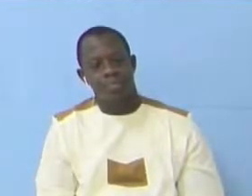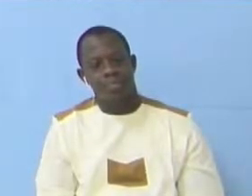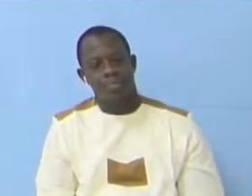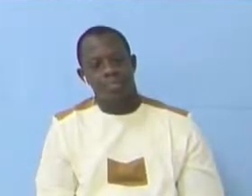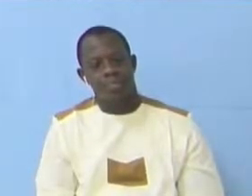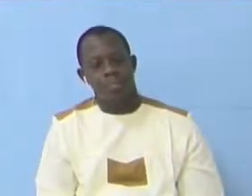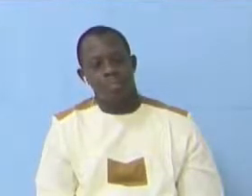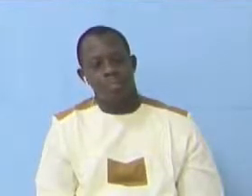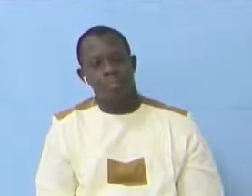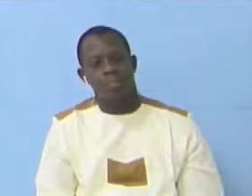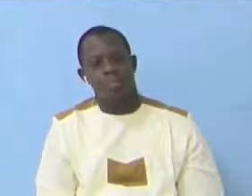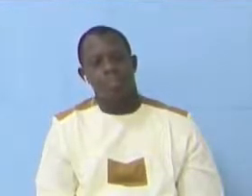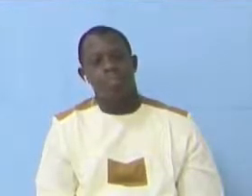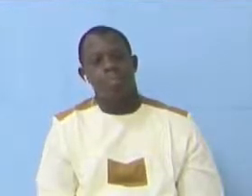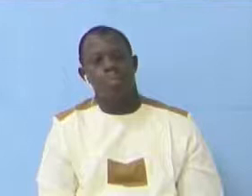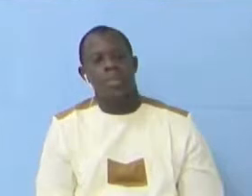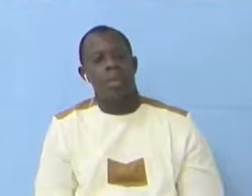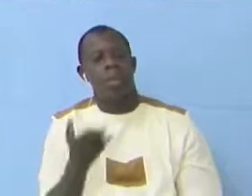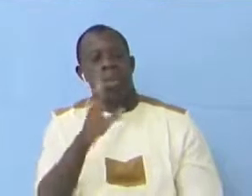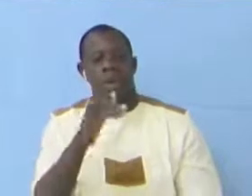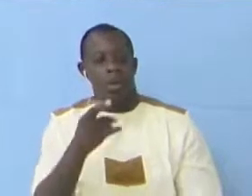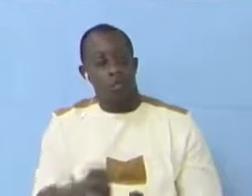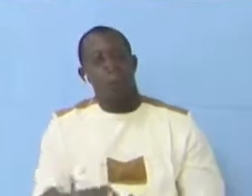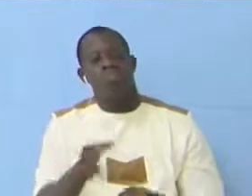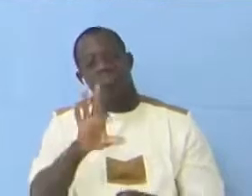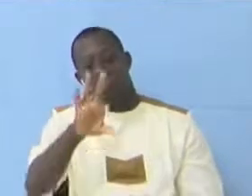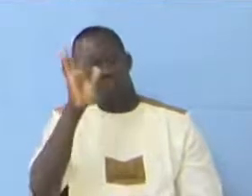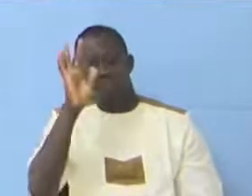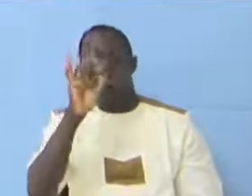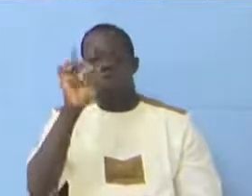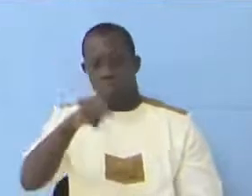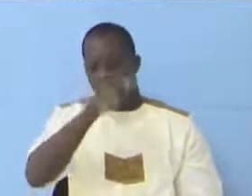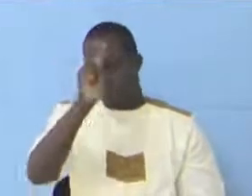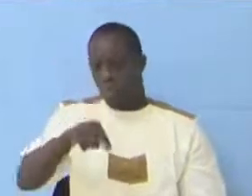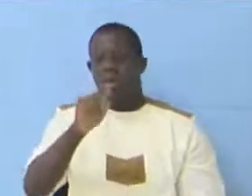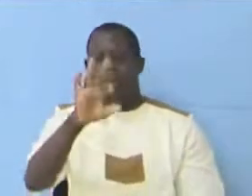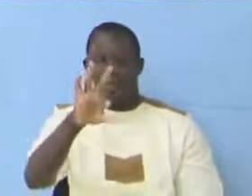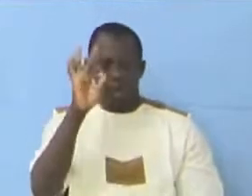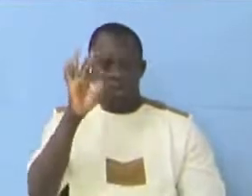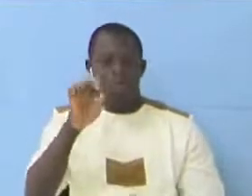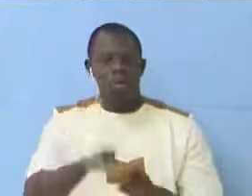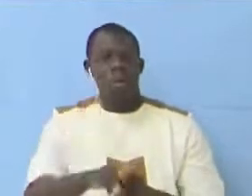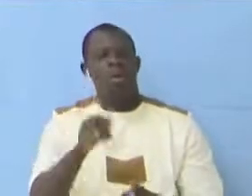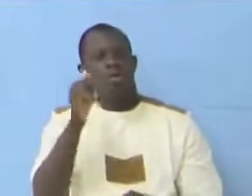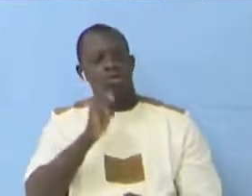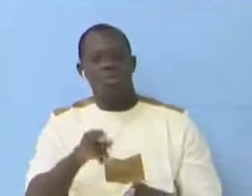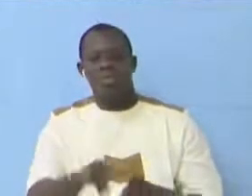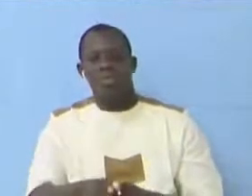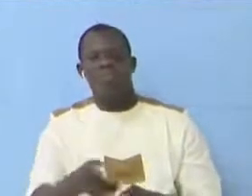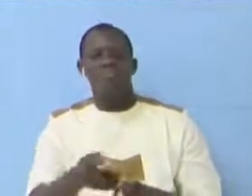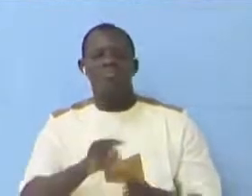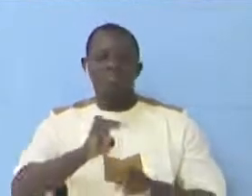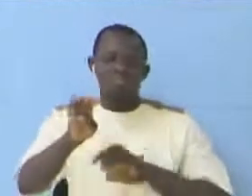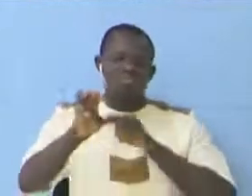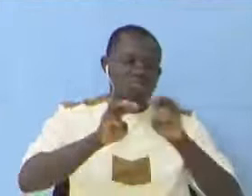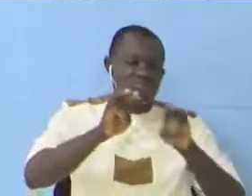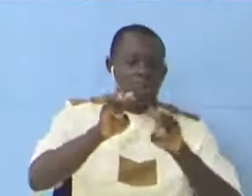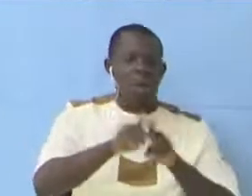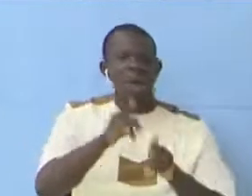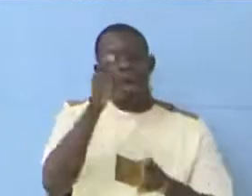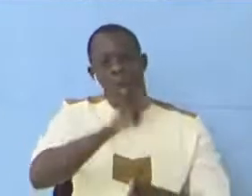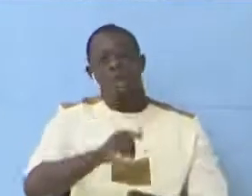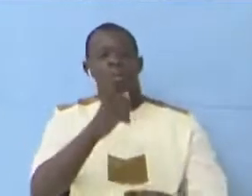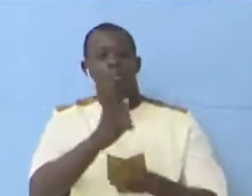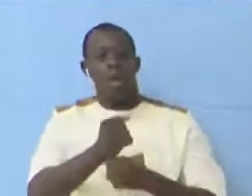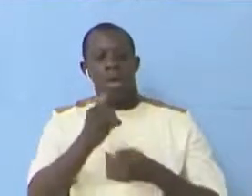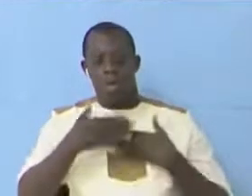yëwénal dundaam. It probably took them a wrong decision to move around and become victims of human traffickers, but that was